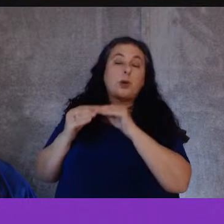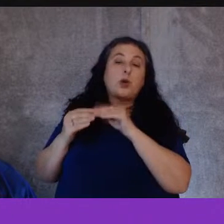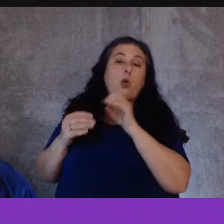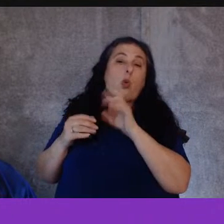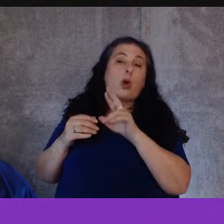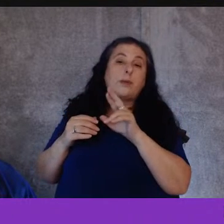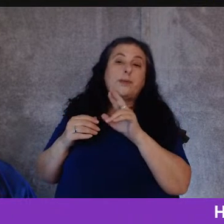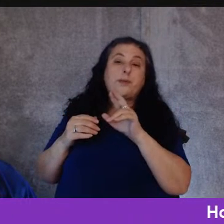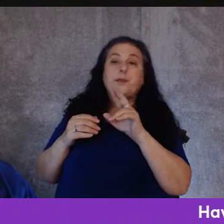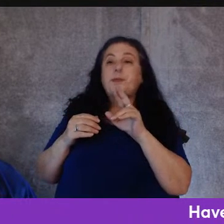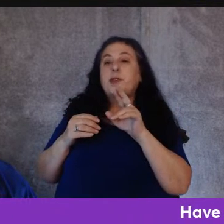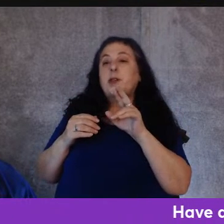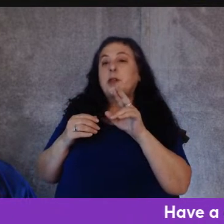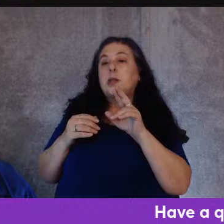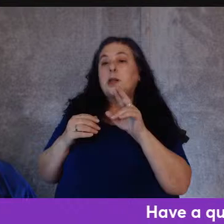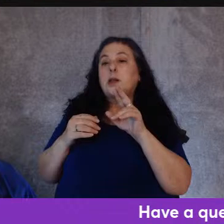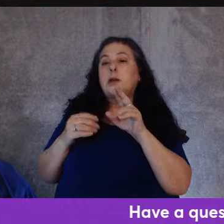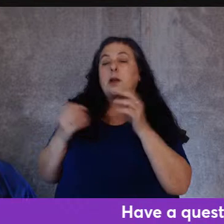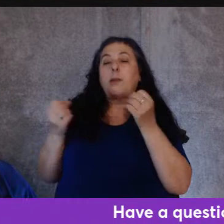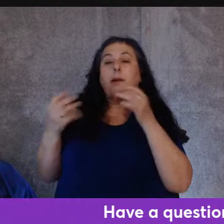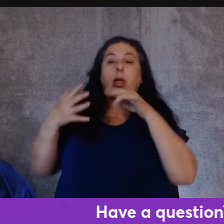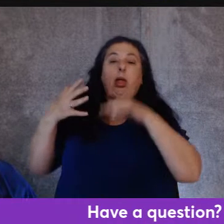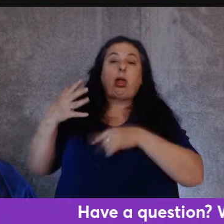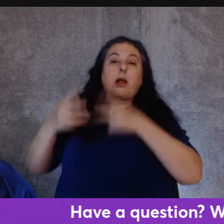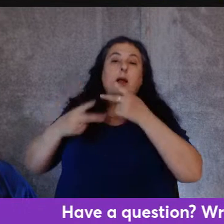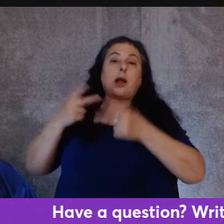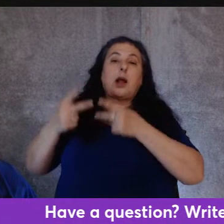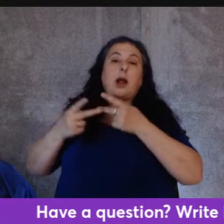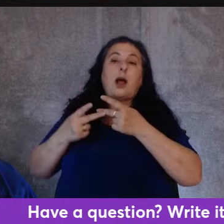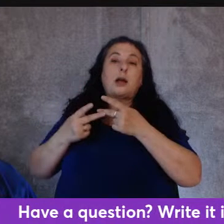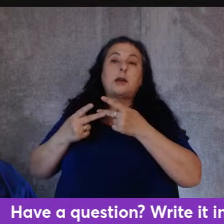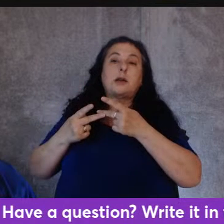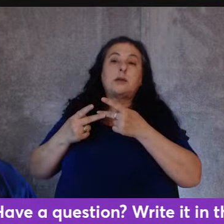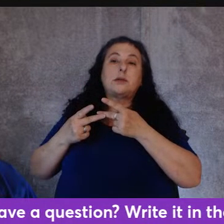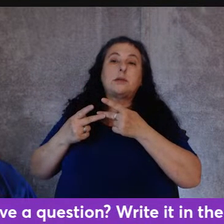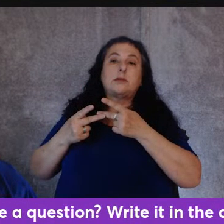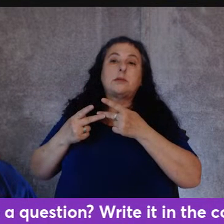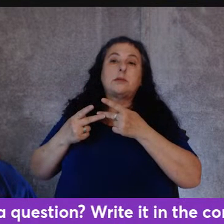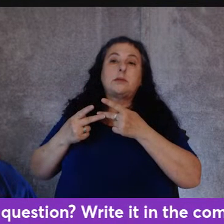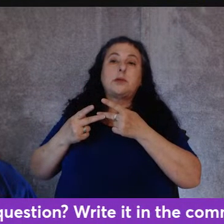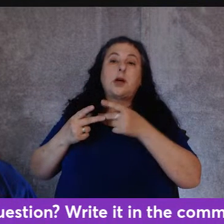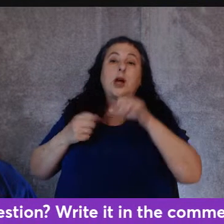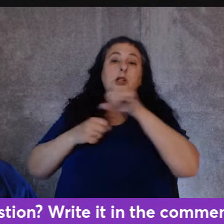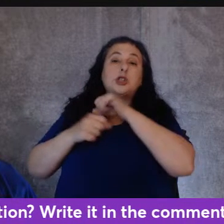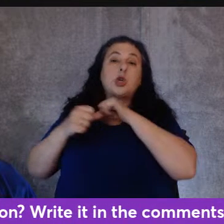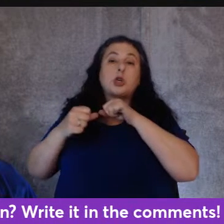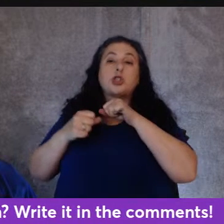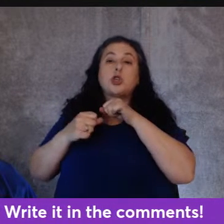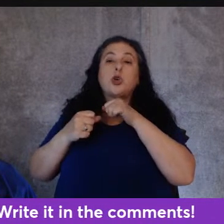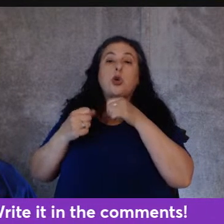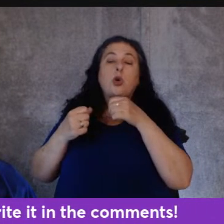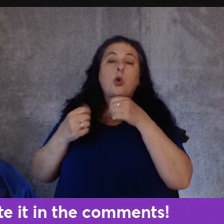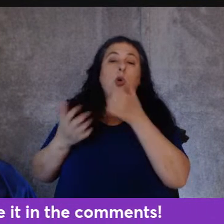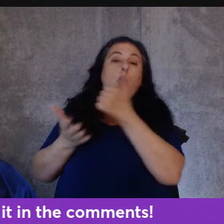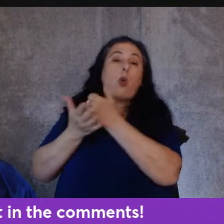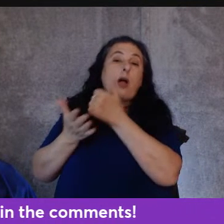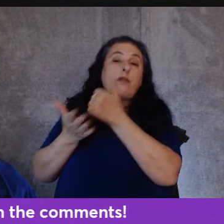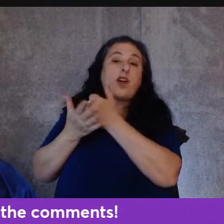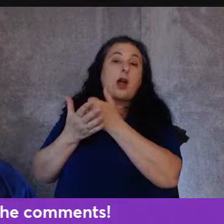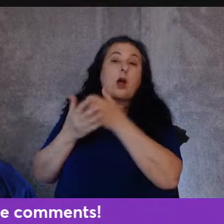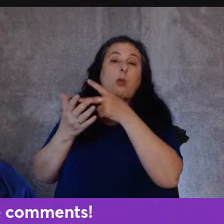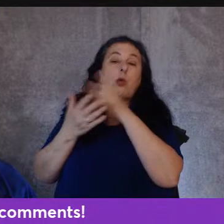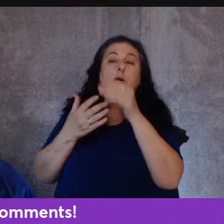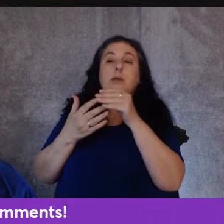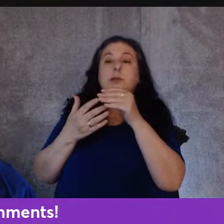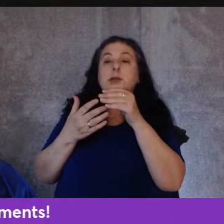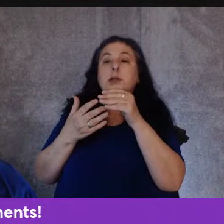Or, a number of other kind of community social welfare programs for immigrant communities. They also